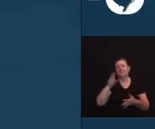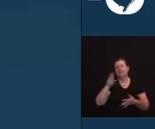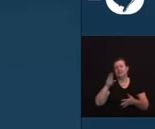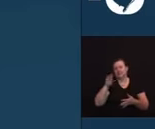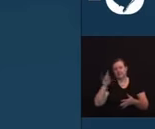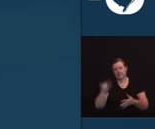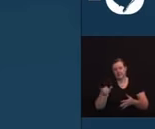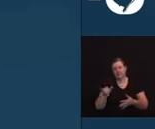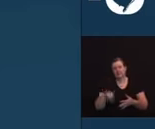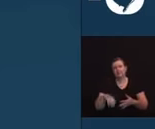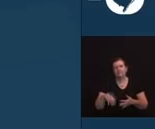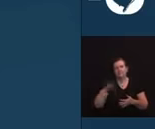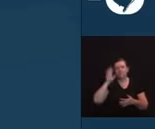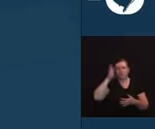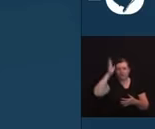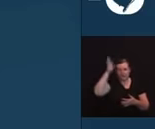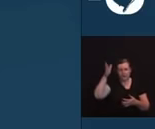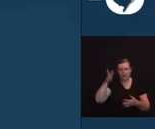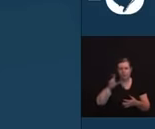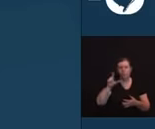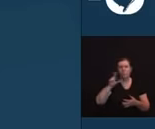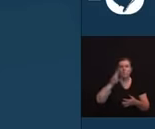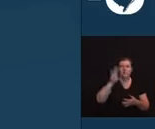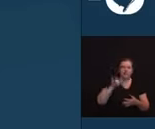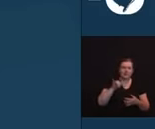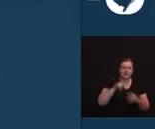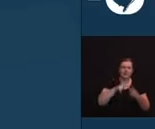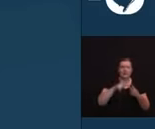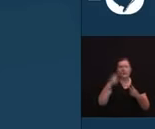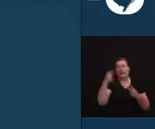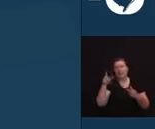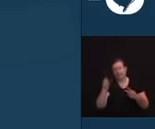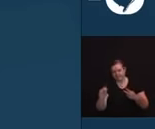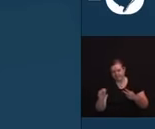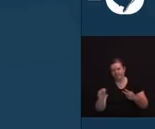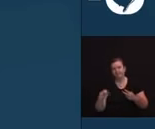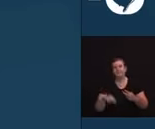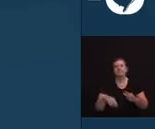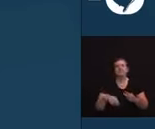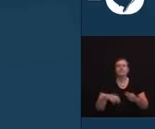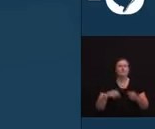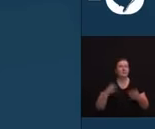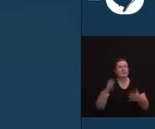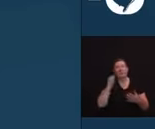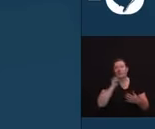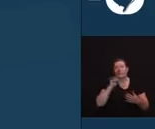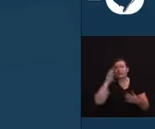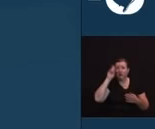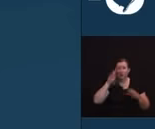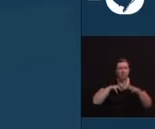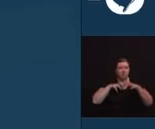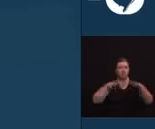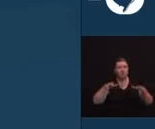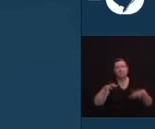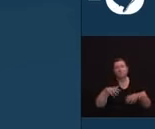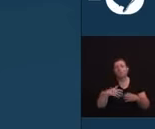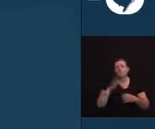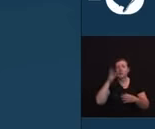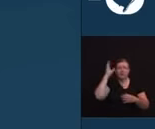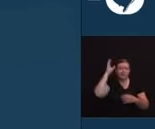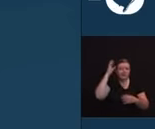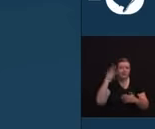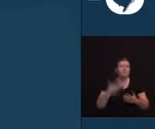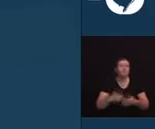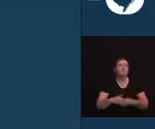Glenn Fossey, as well as by his aunts, uncles, and numerous cousins. Adam will also be fondly remembered by